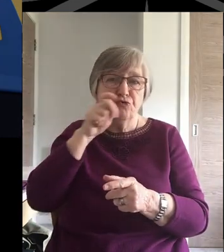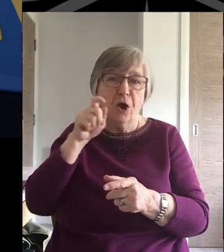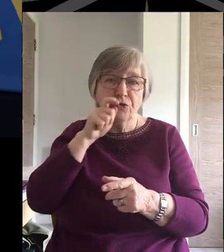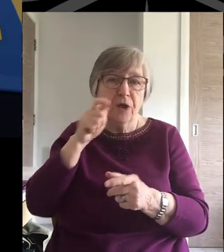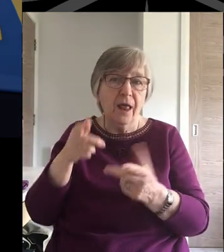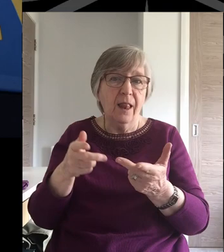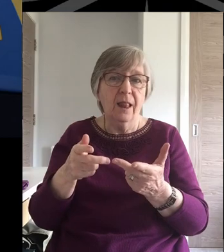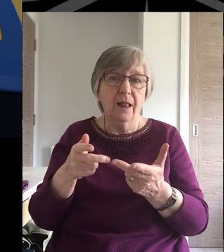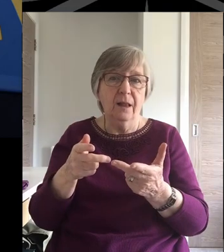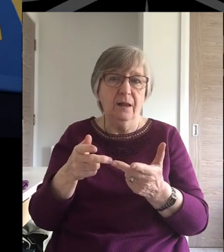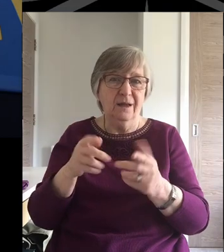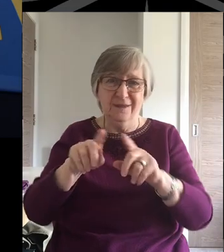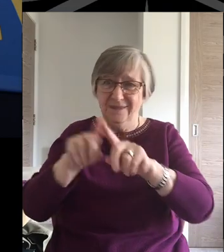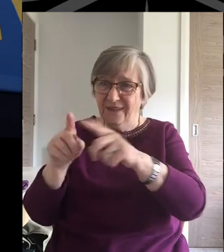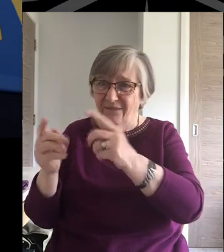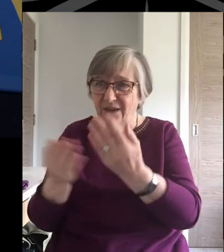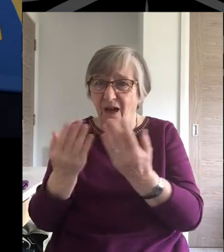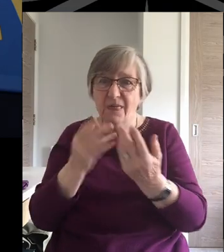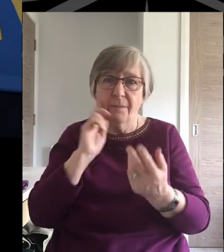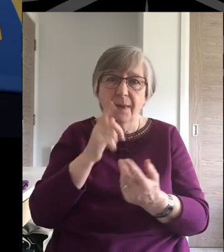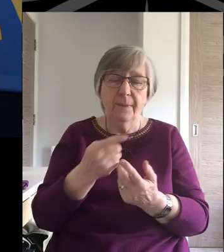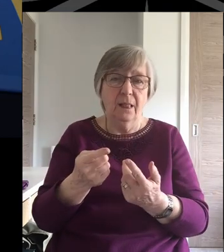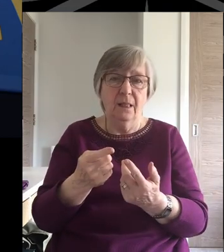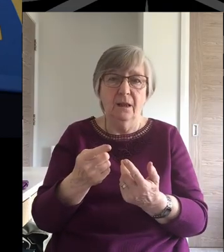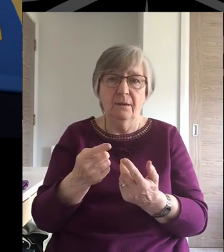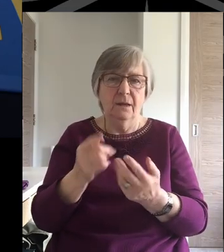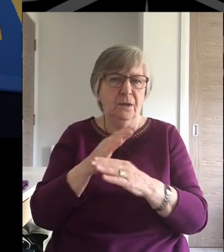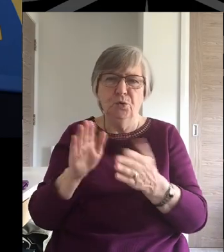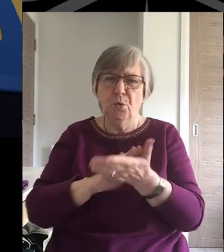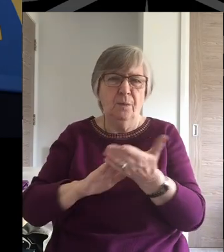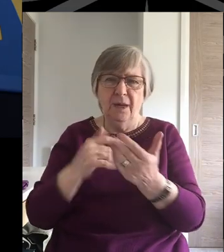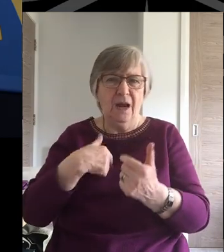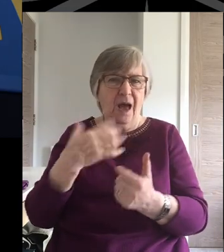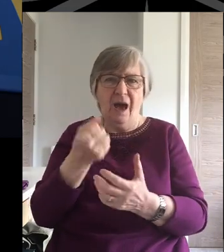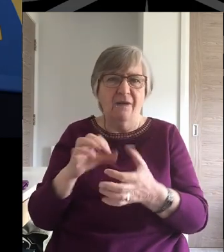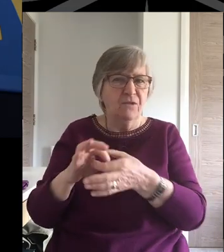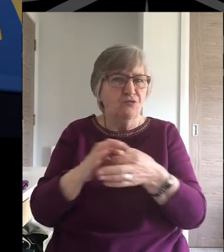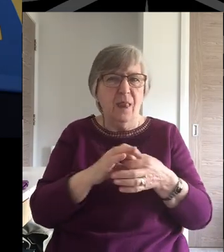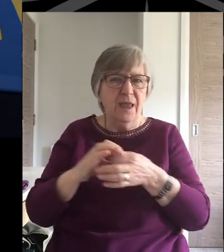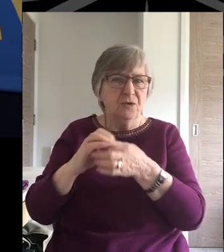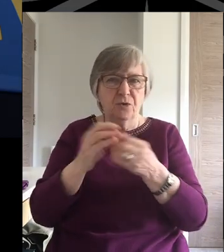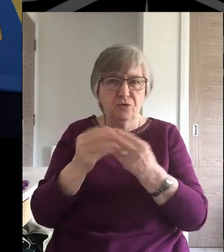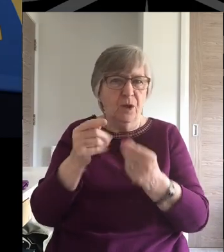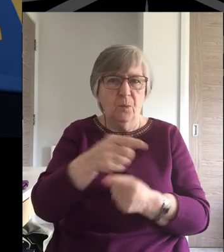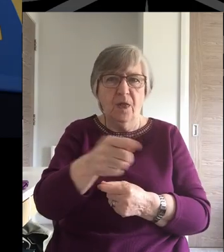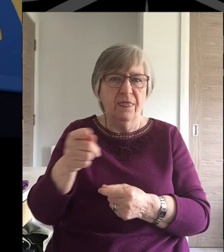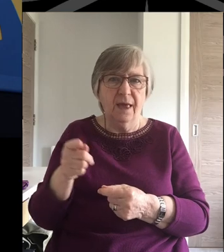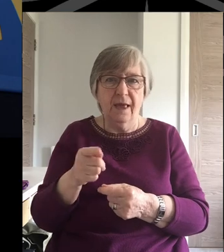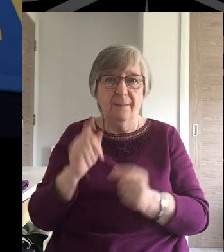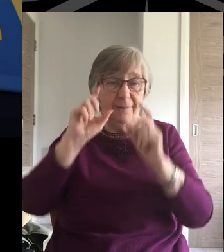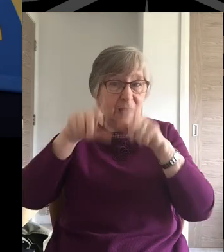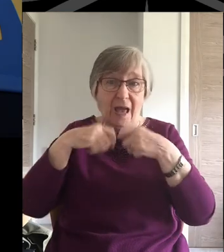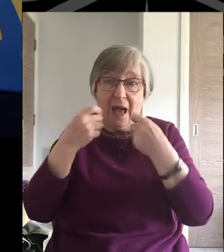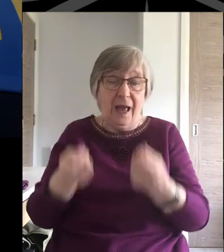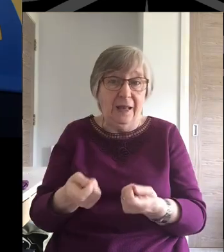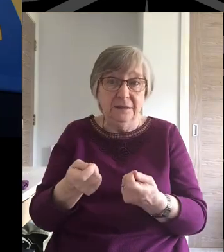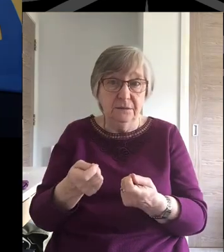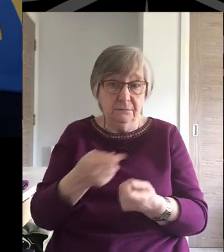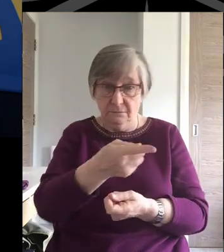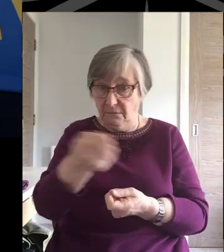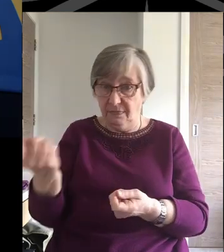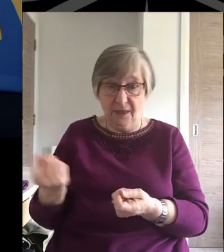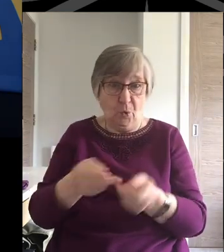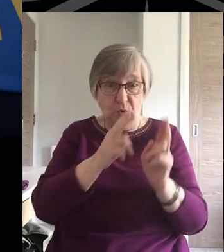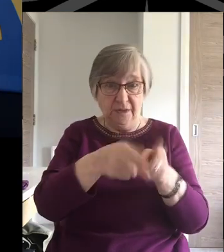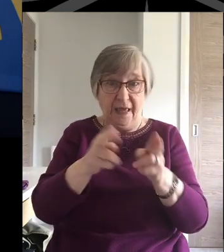Marilyn Monroe, and goodness knows how many other people, but that doesn't mean I have a relationship with any of them. I can't have a relationship with any of them.